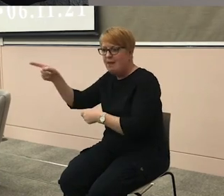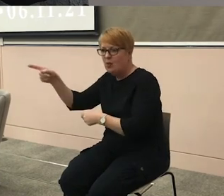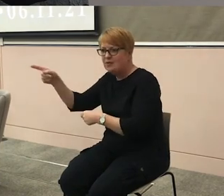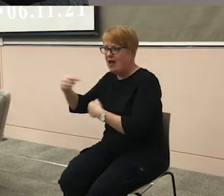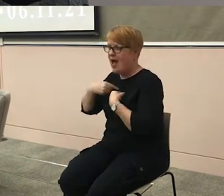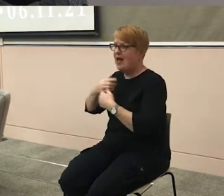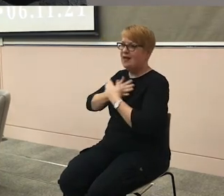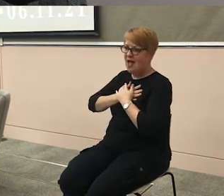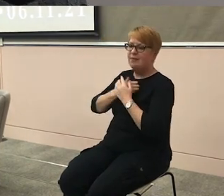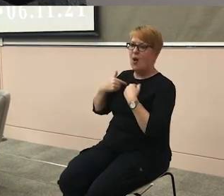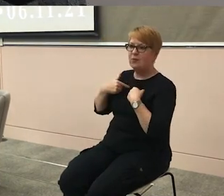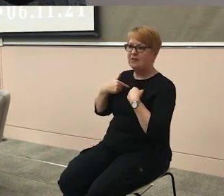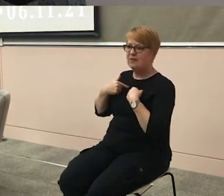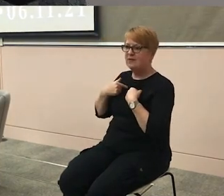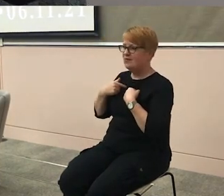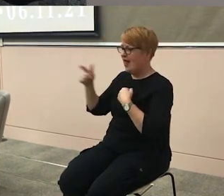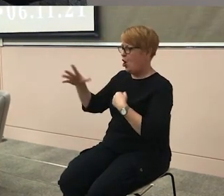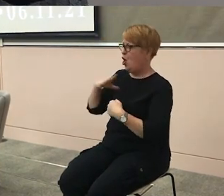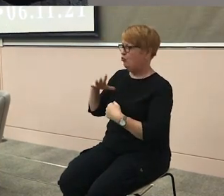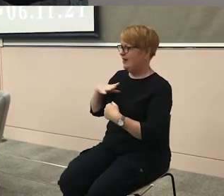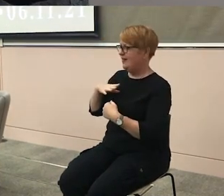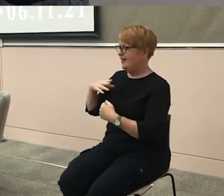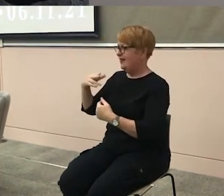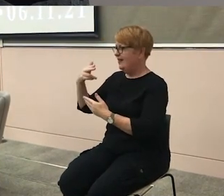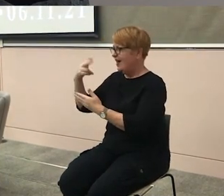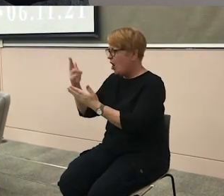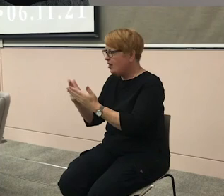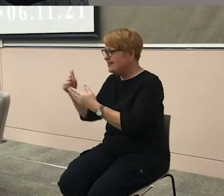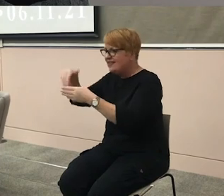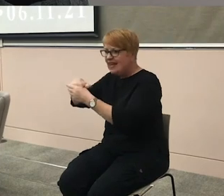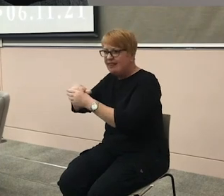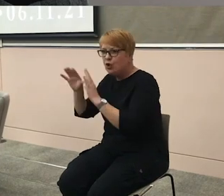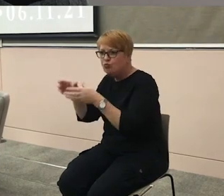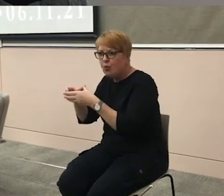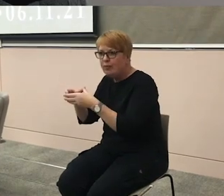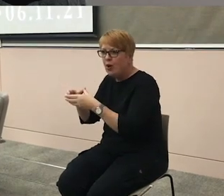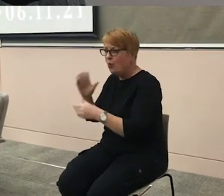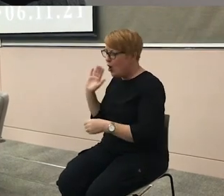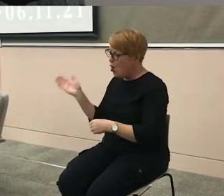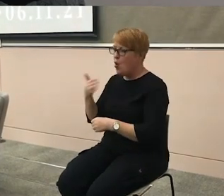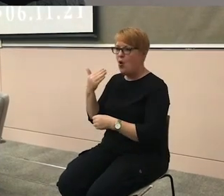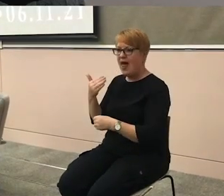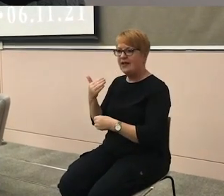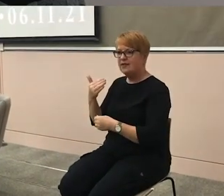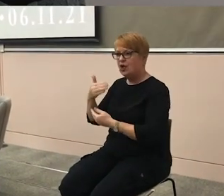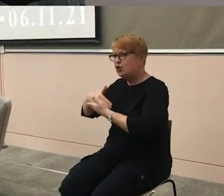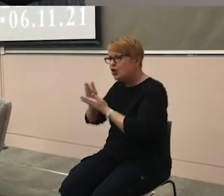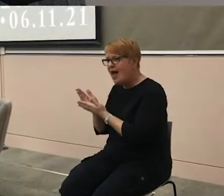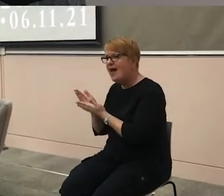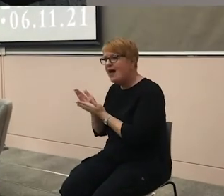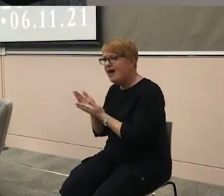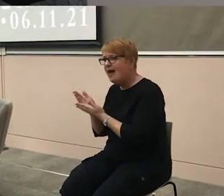like there's artists within the group, there's activists within the group that was like, we all had this shared like,